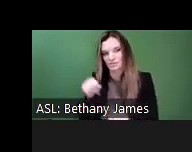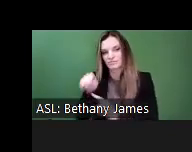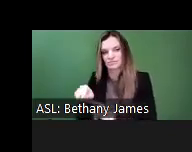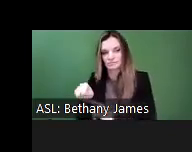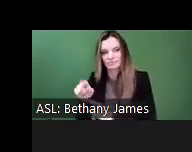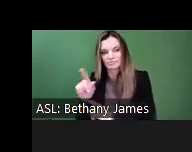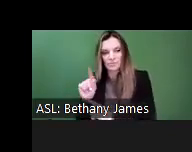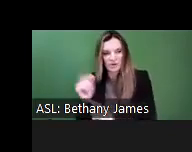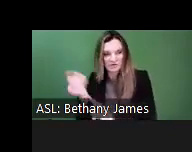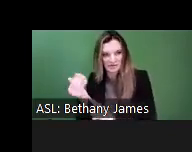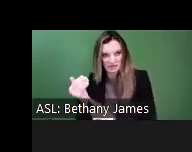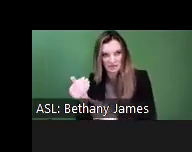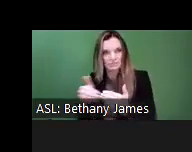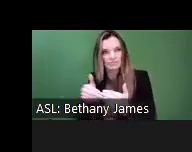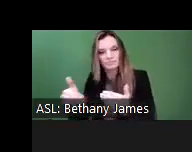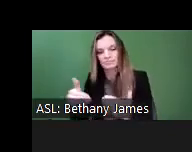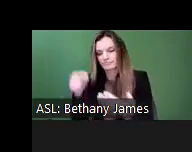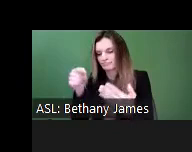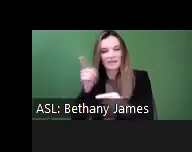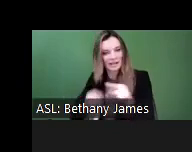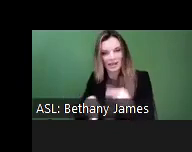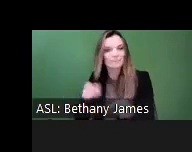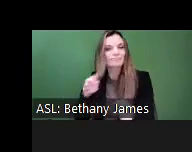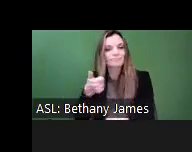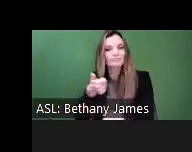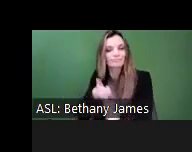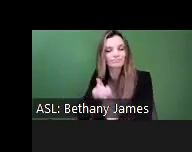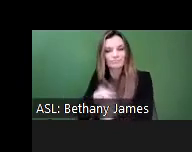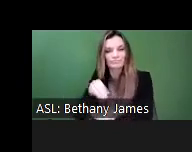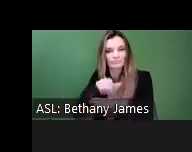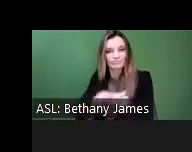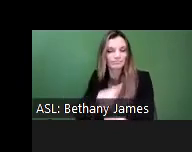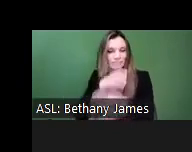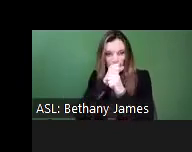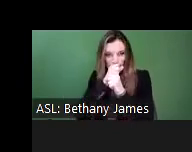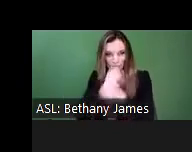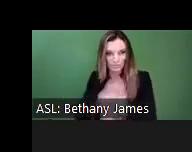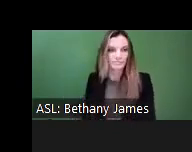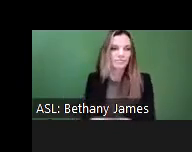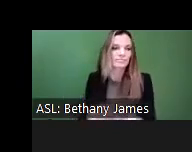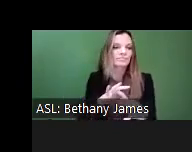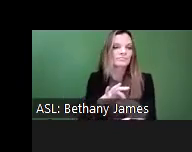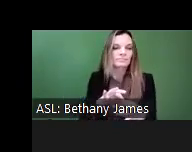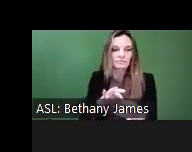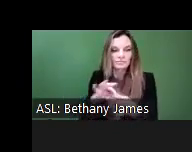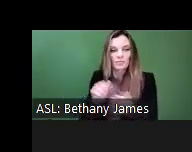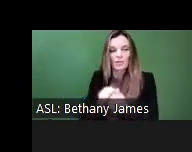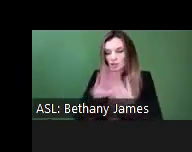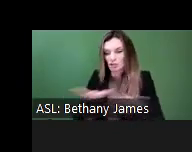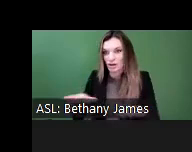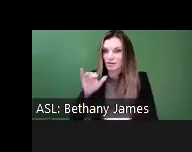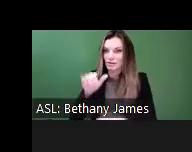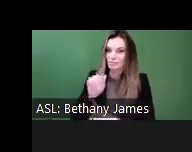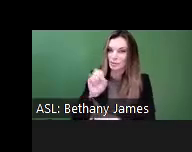involving child sexually abusive materials, and felony convictions for domestic violence when there is a